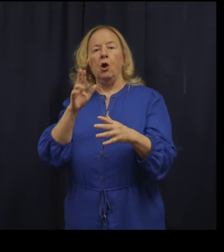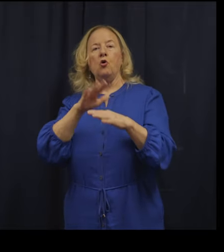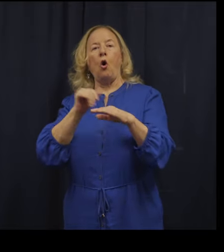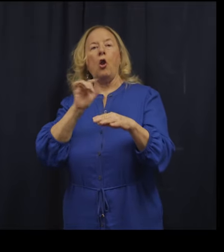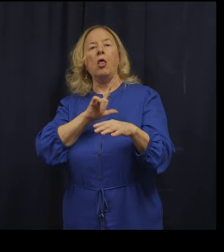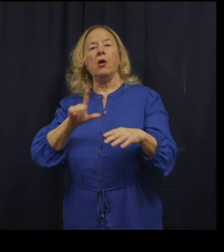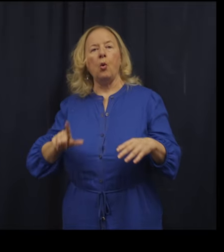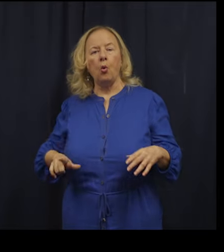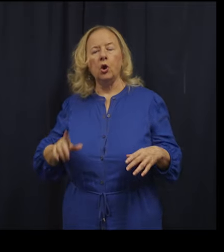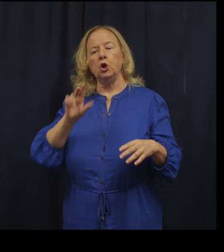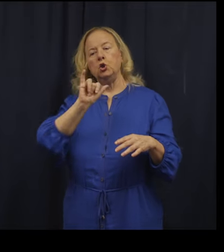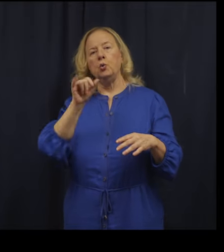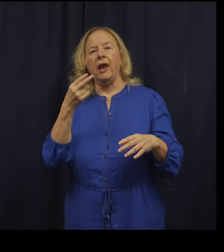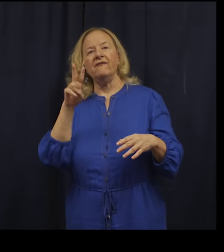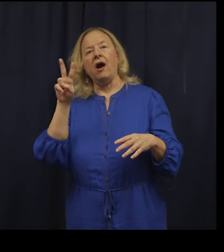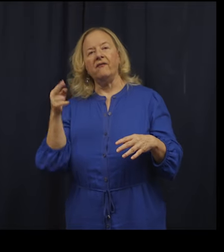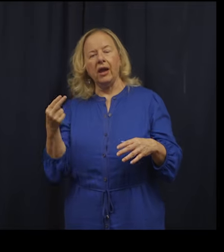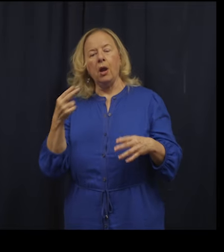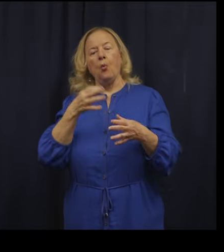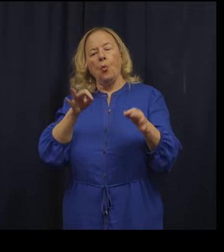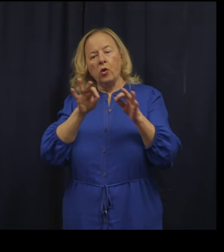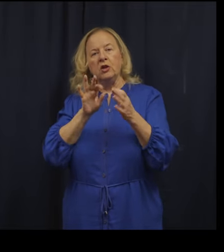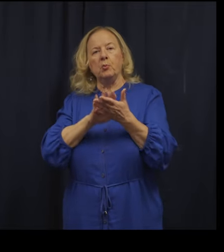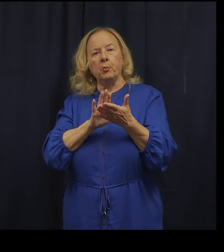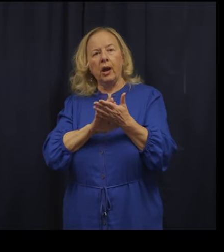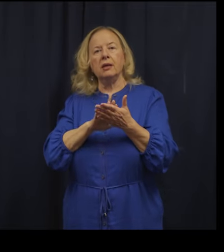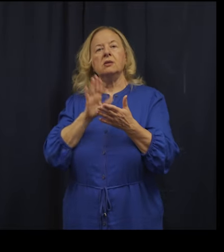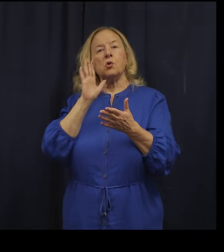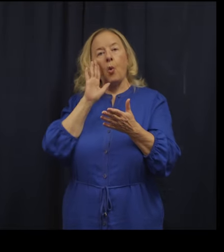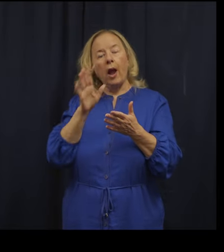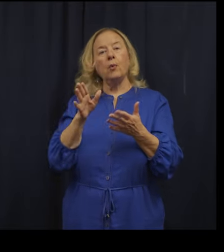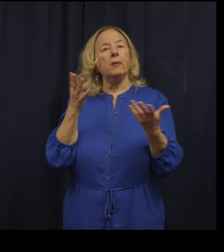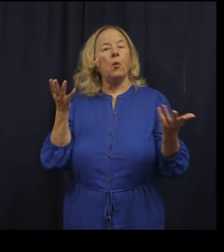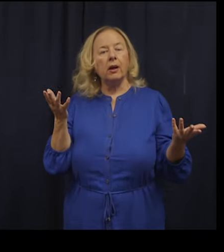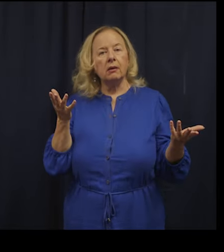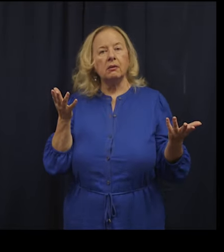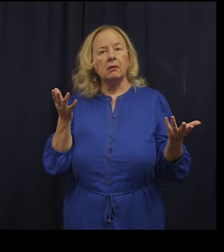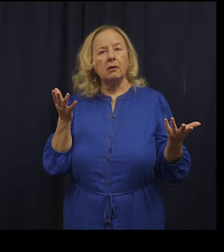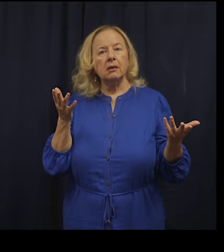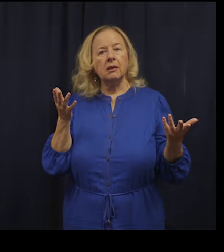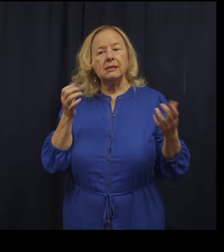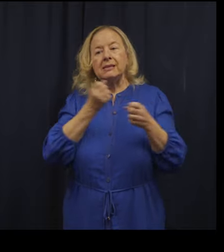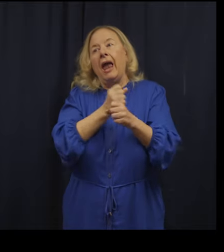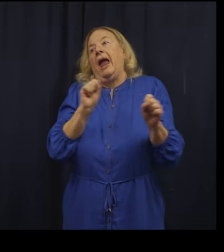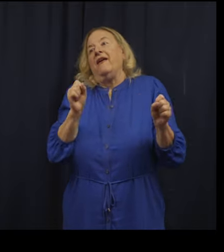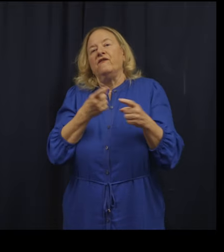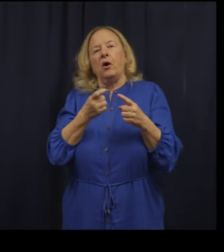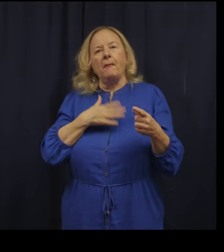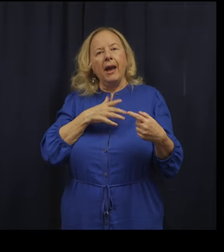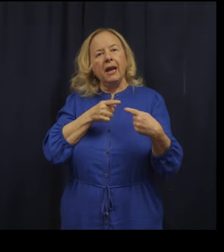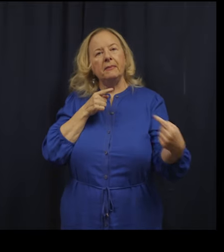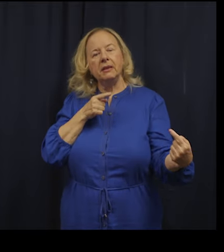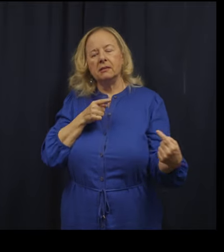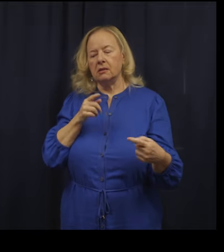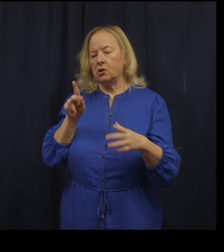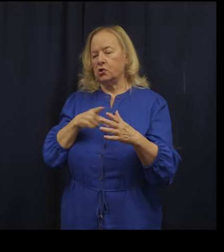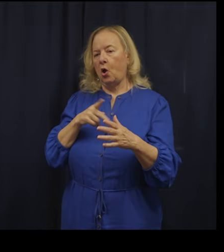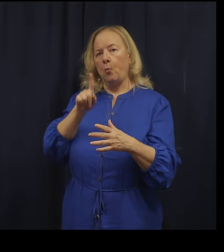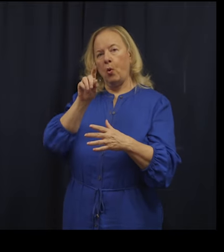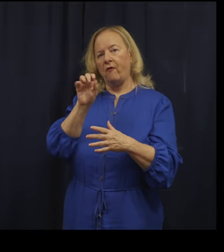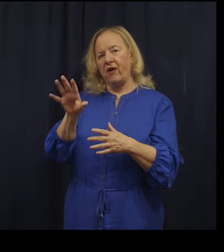the Lord, the Yud-Heh-Vav-Heh, who's worthy to be praised, so shall I be what? Saved from my enemies. Look at